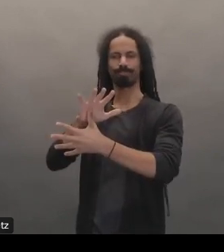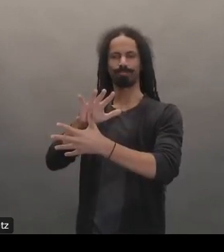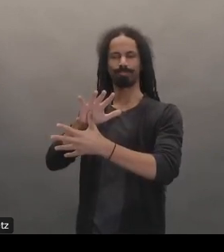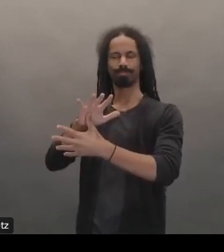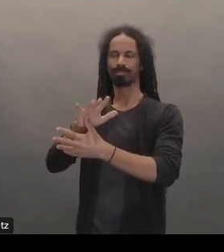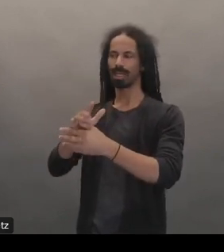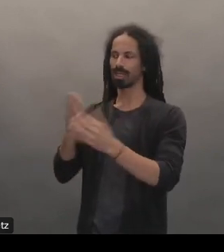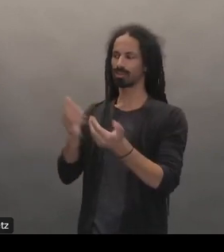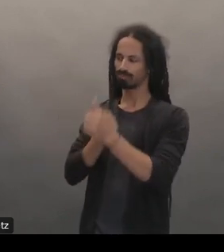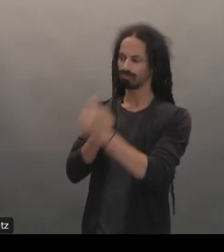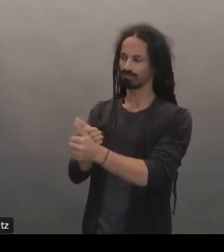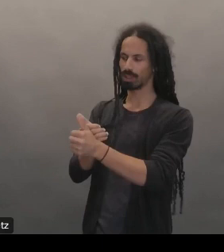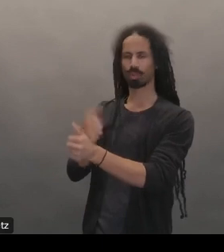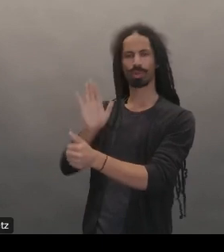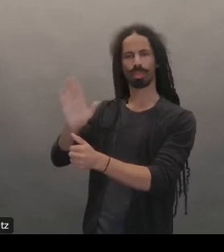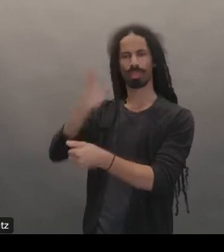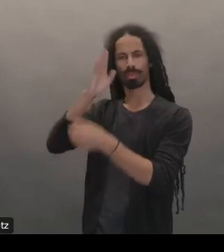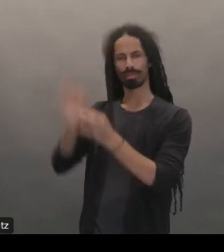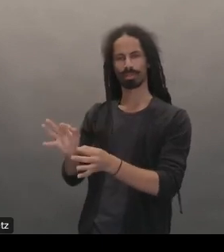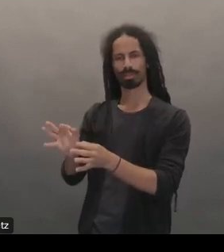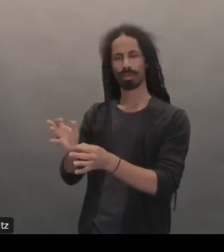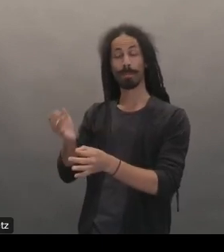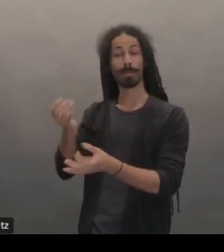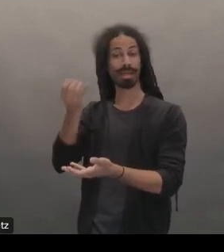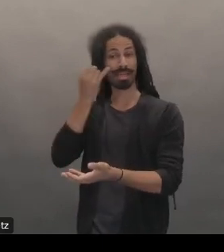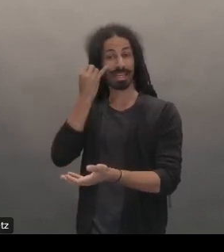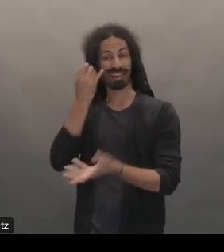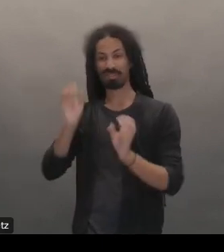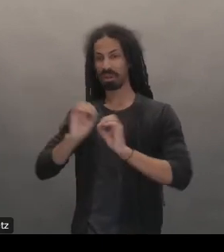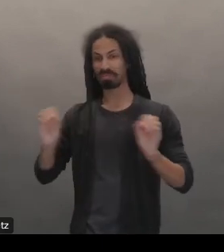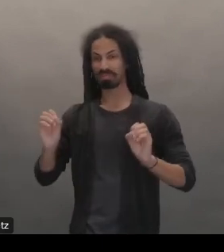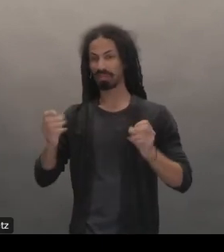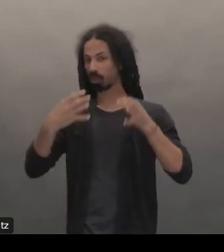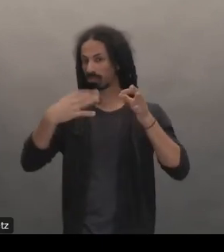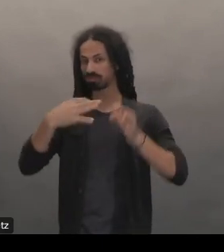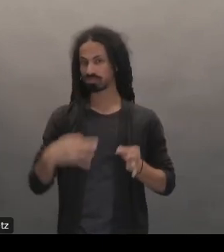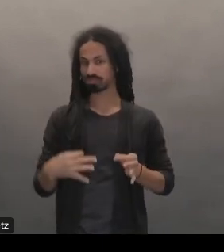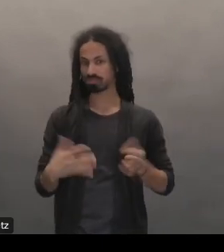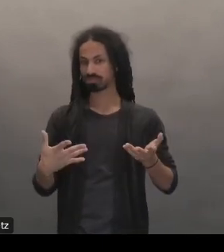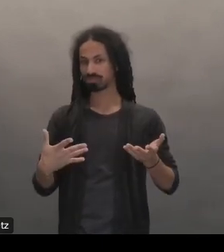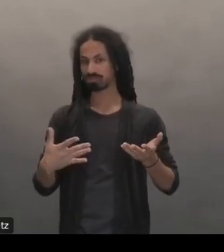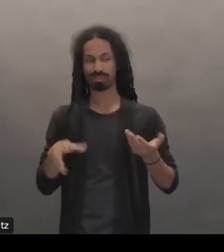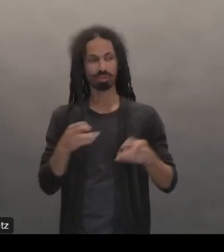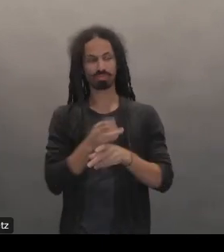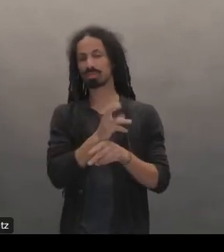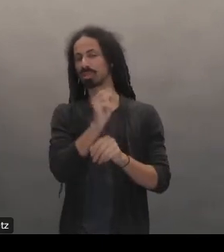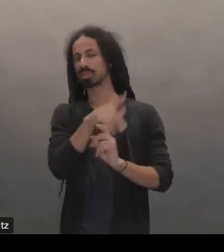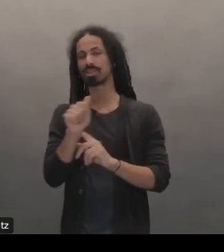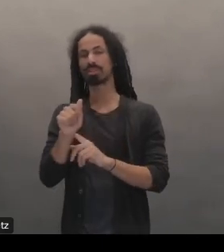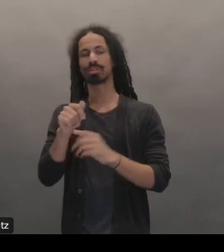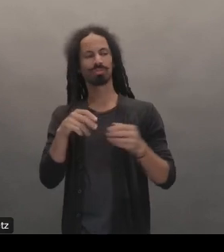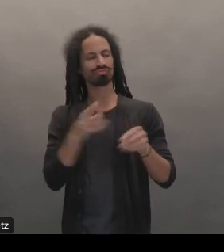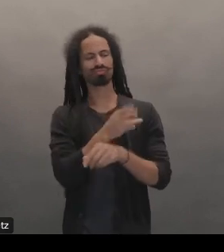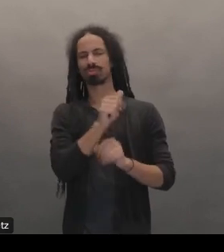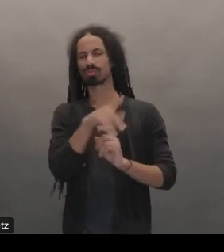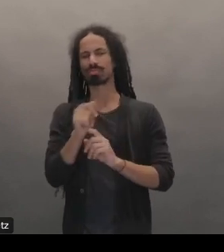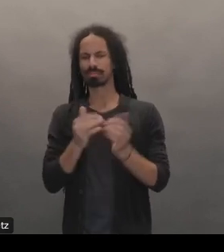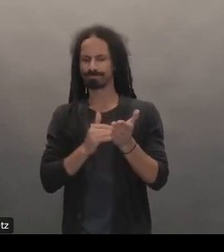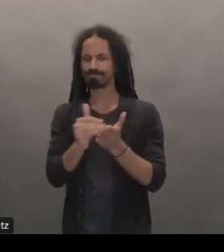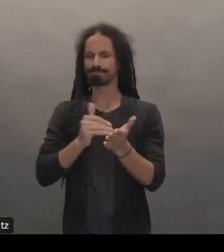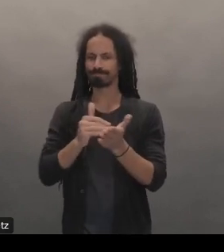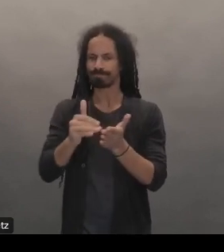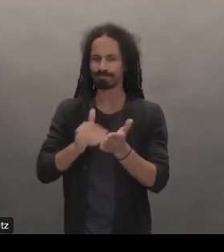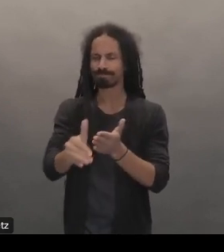But if they haven't given any particular instructions about formatting, they just said use APA 7, then great. Then you can